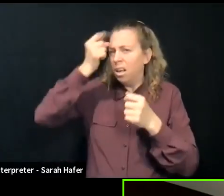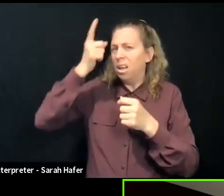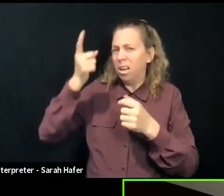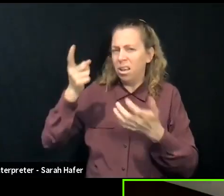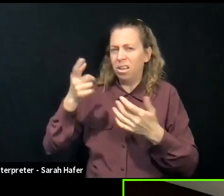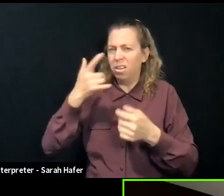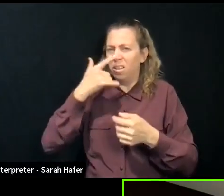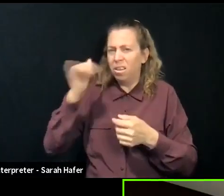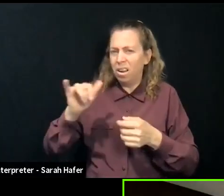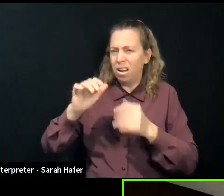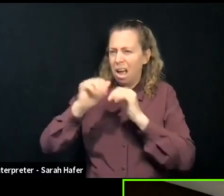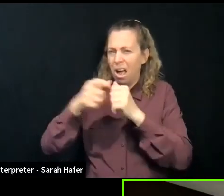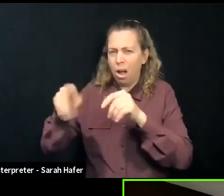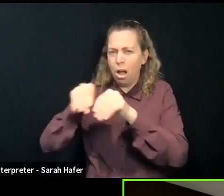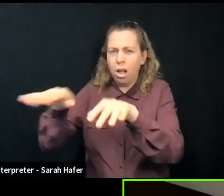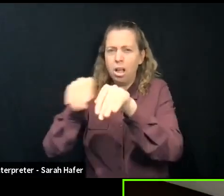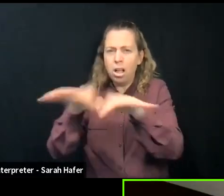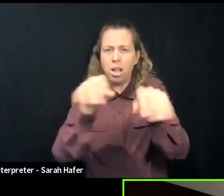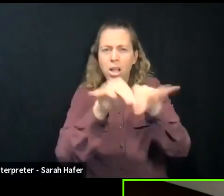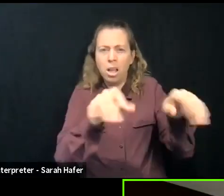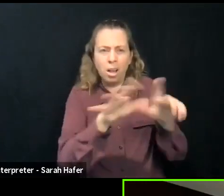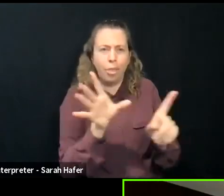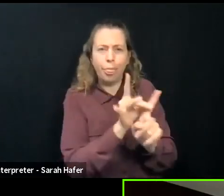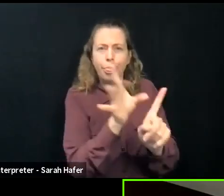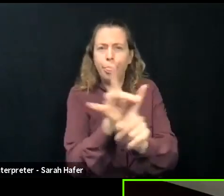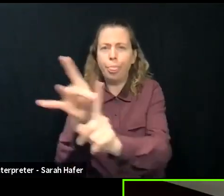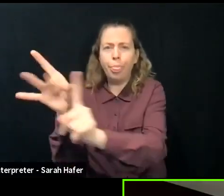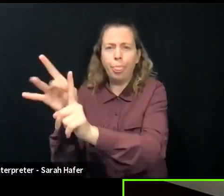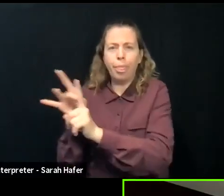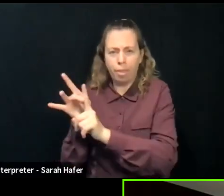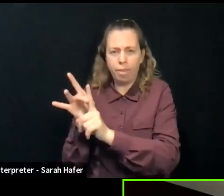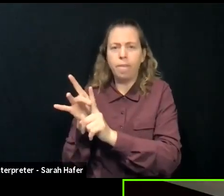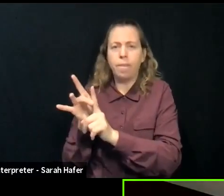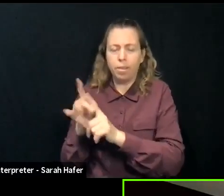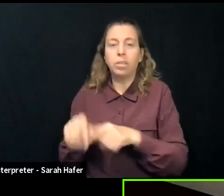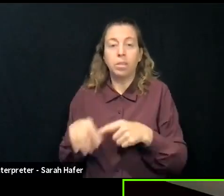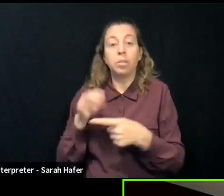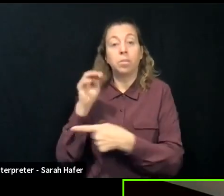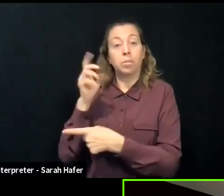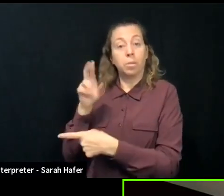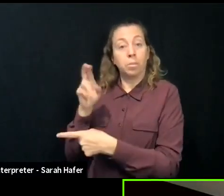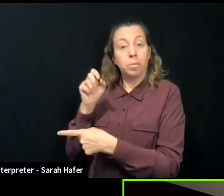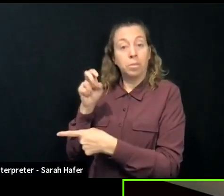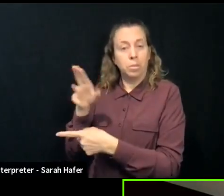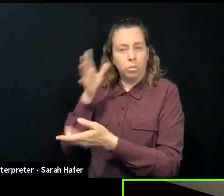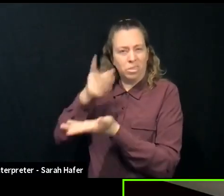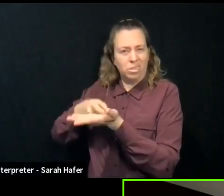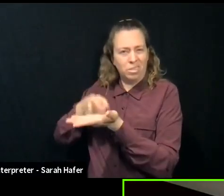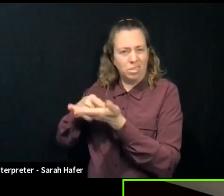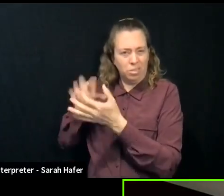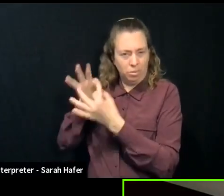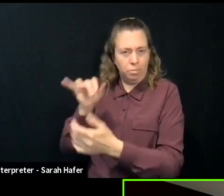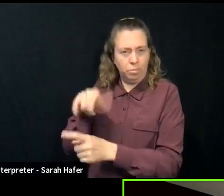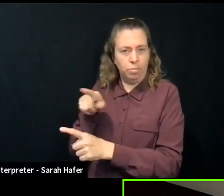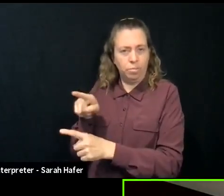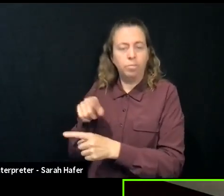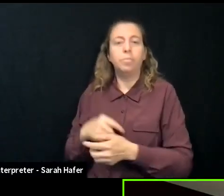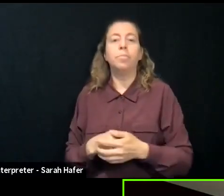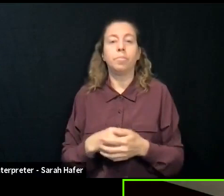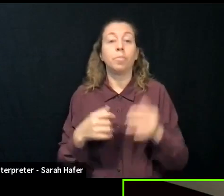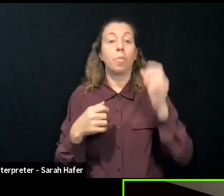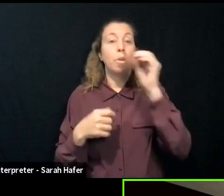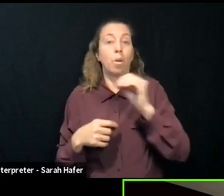science behind variants, the active sequencing being done here in Oregon, and some of the discoveries.